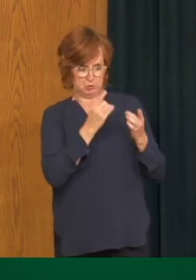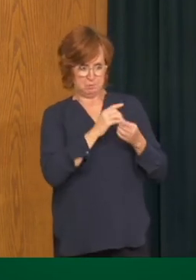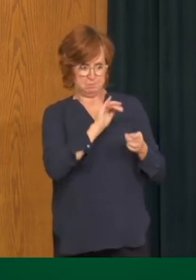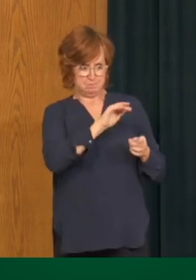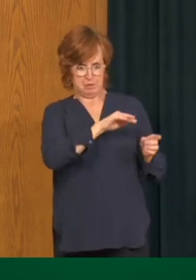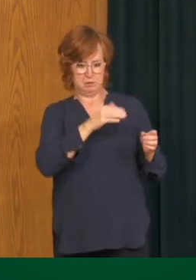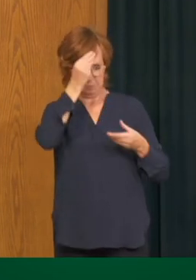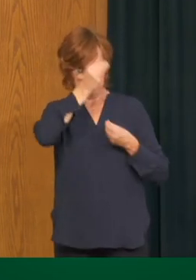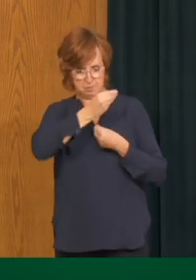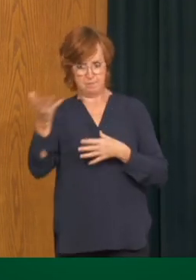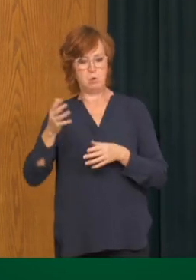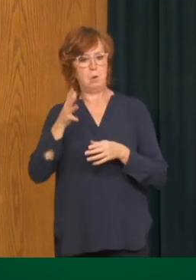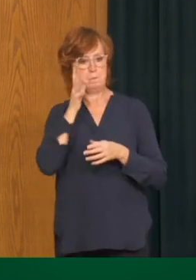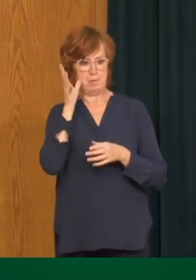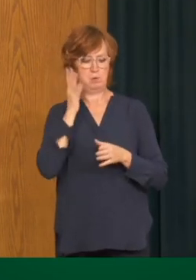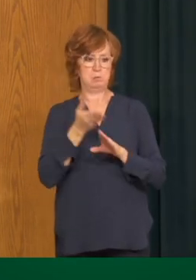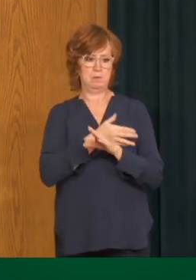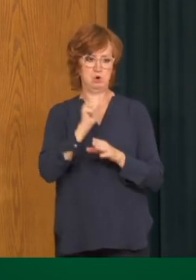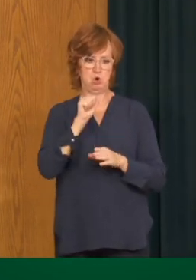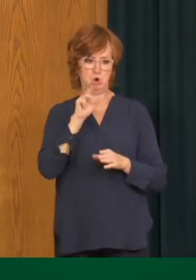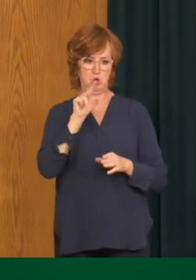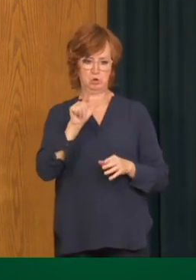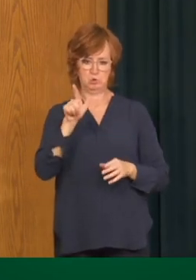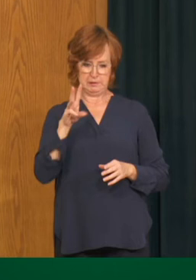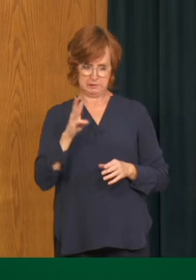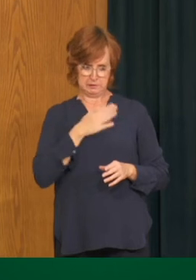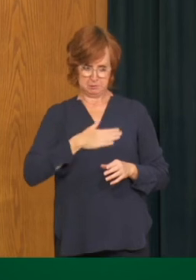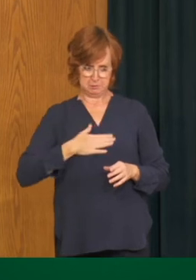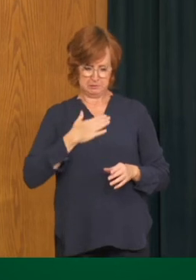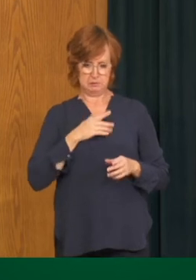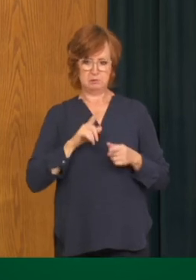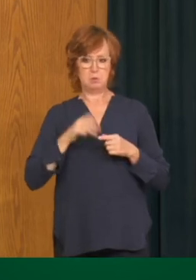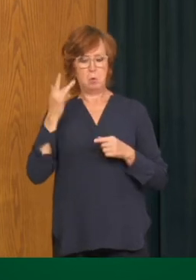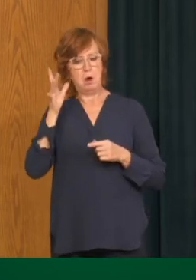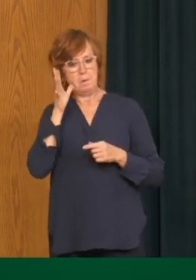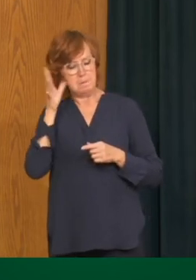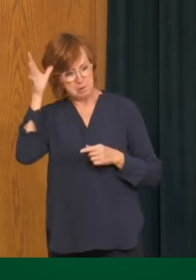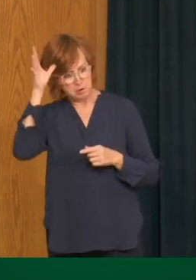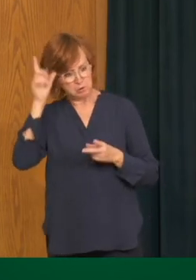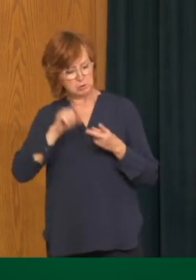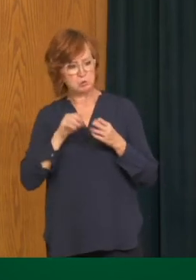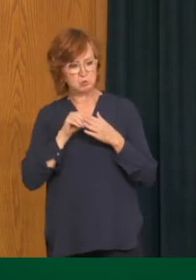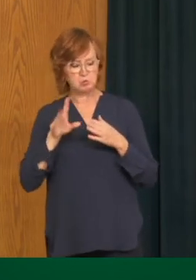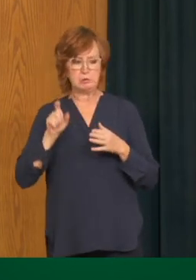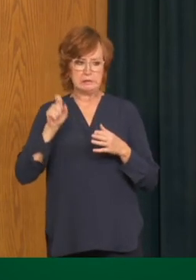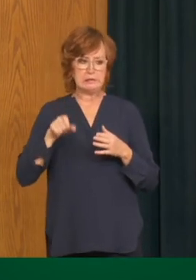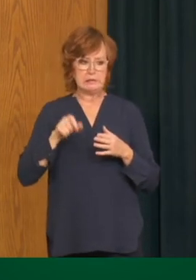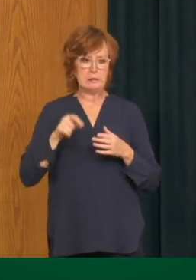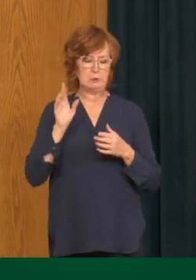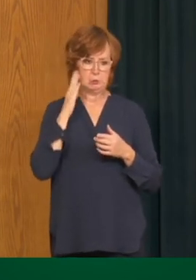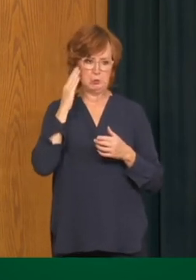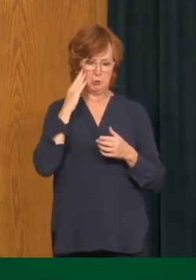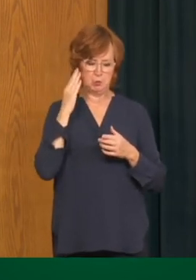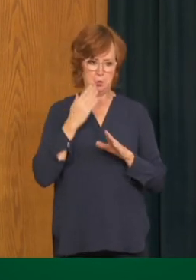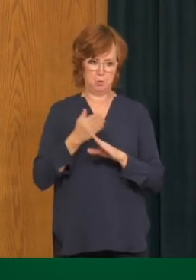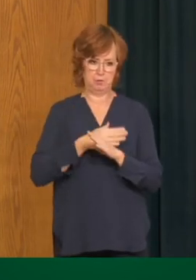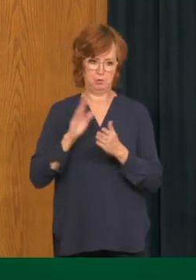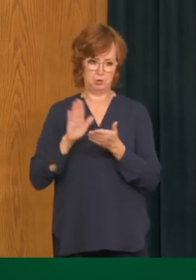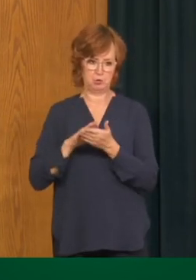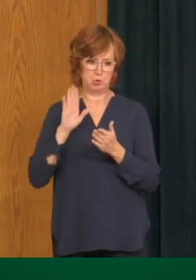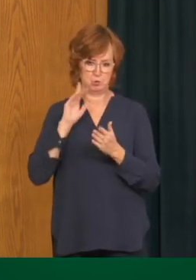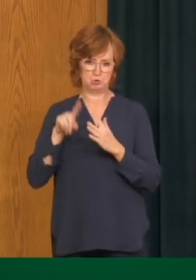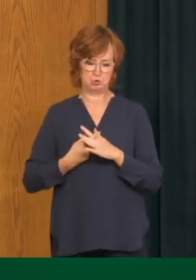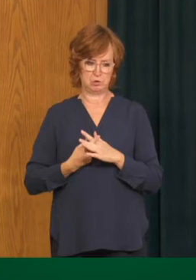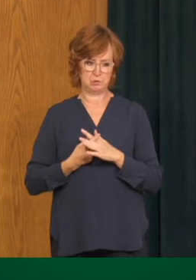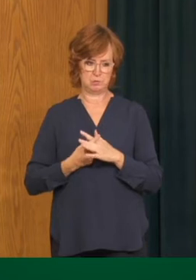plans by August the 26th, so that parents, students, have the very granular, informative information about